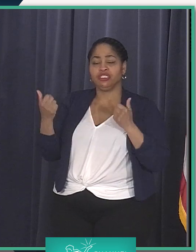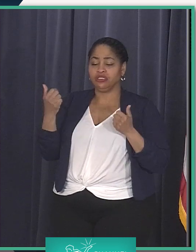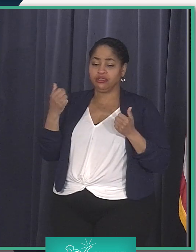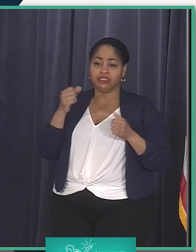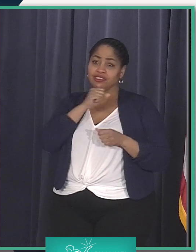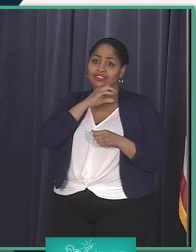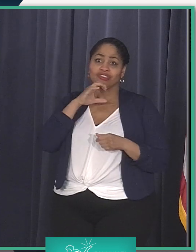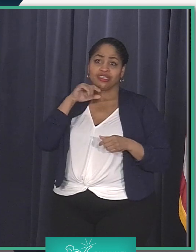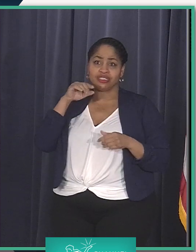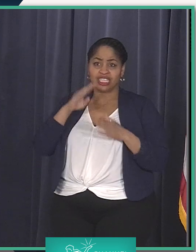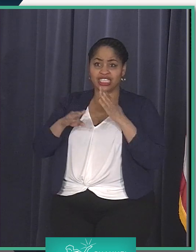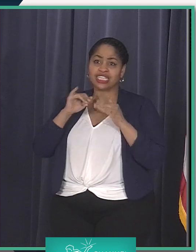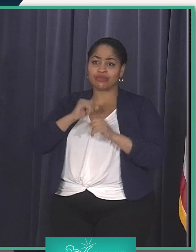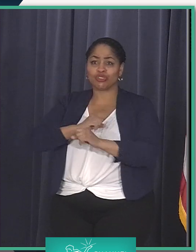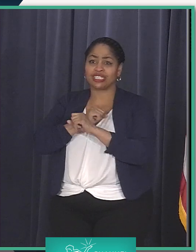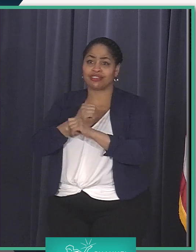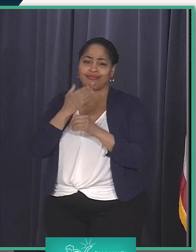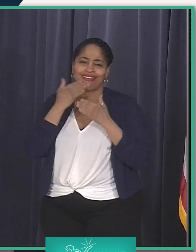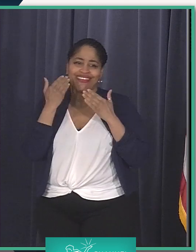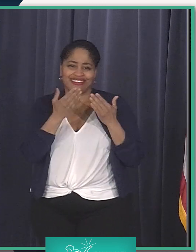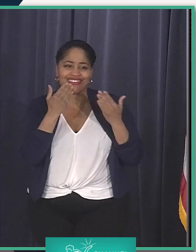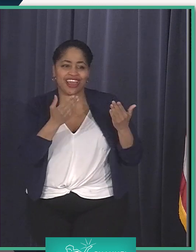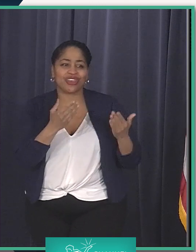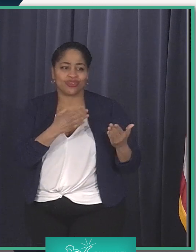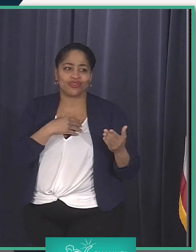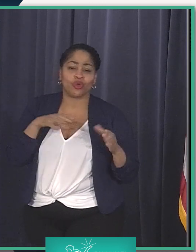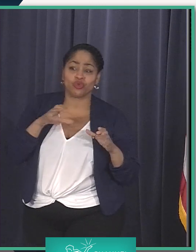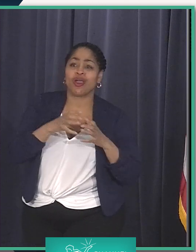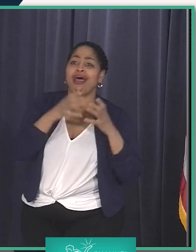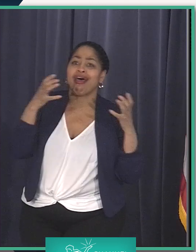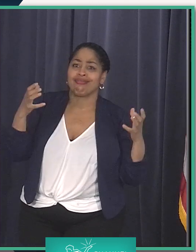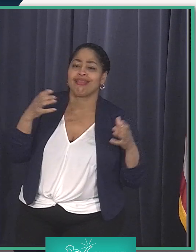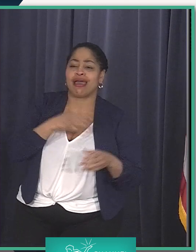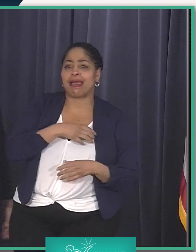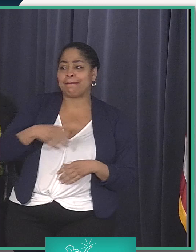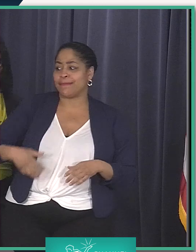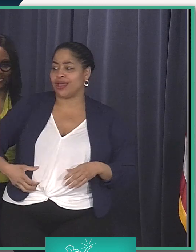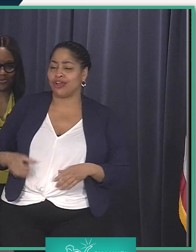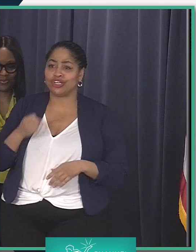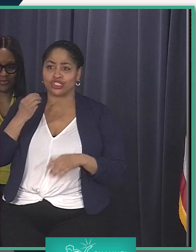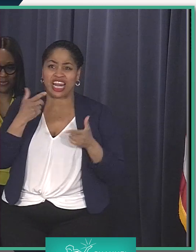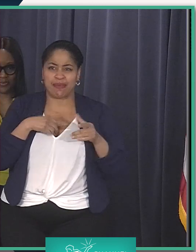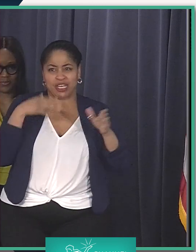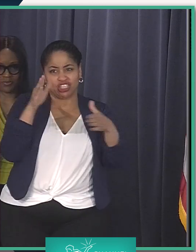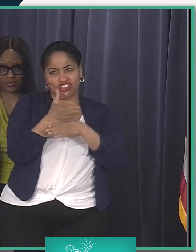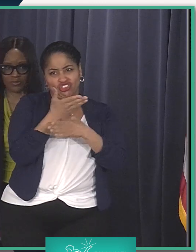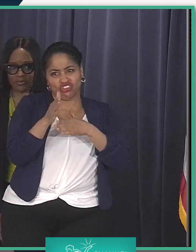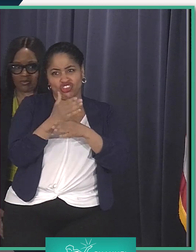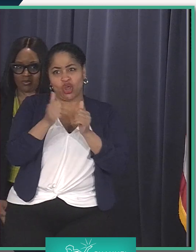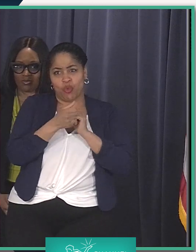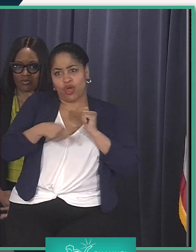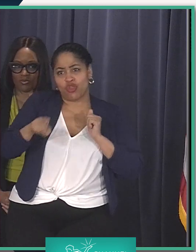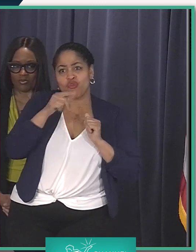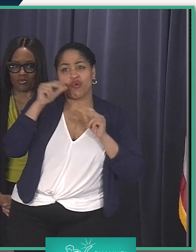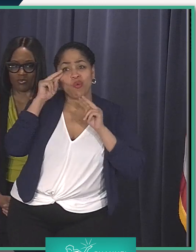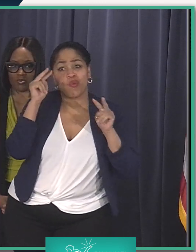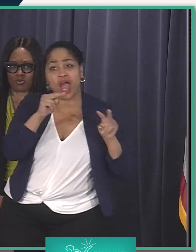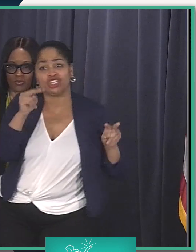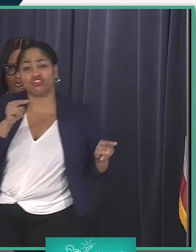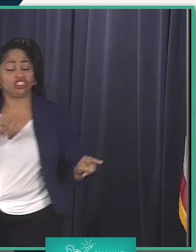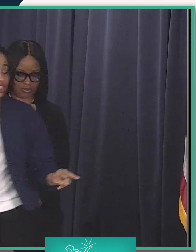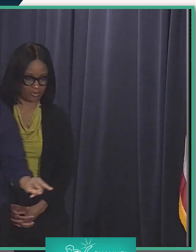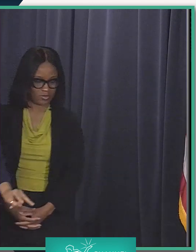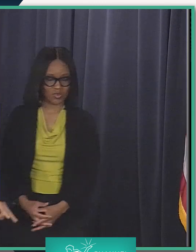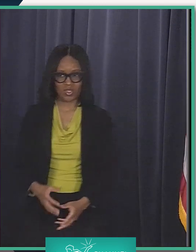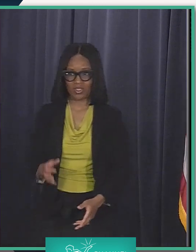citizen in this city is protected. Thank you, and we're doing quite a lot, Mayor. So let me just share with those who are watching where we